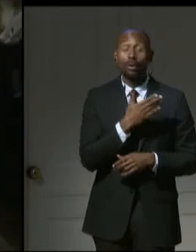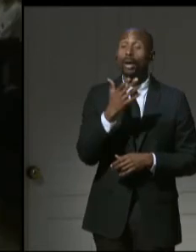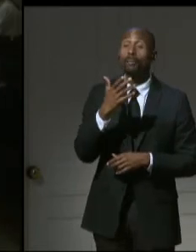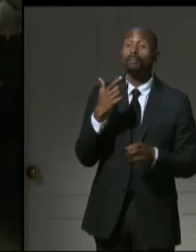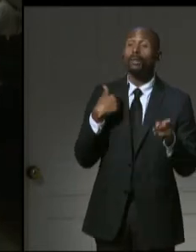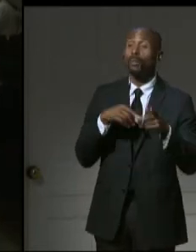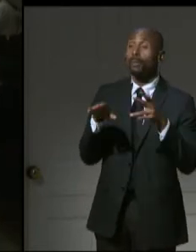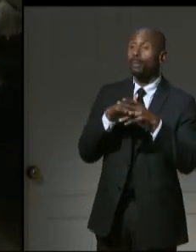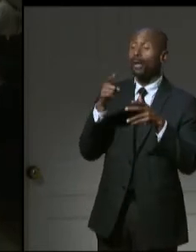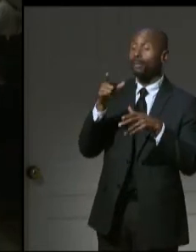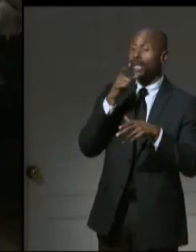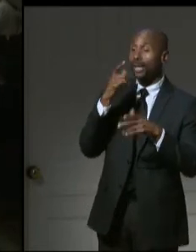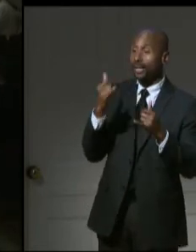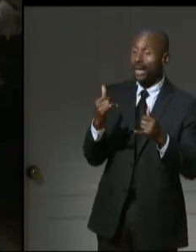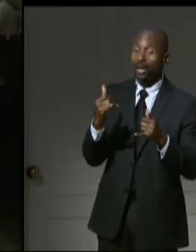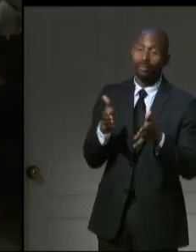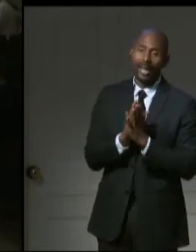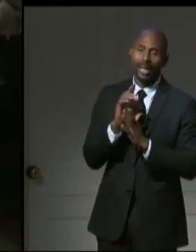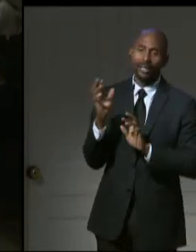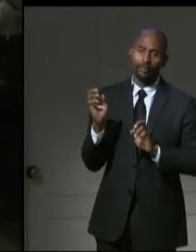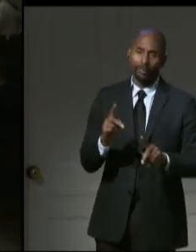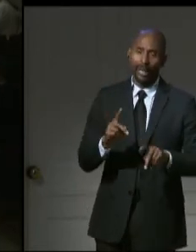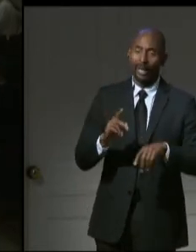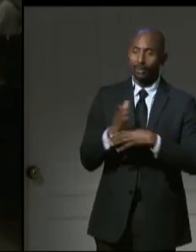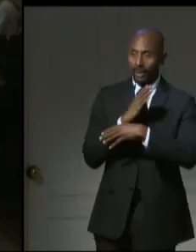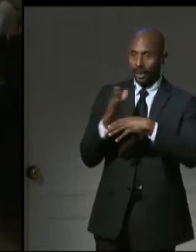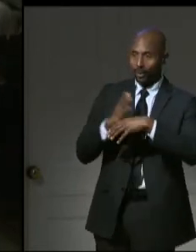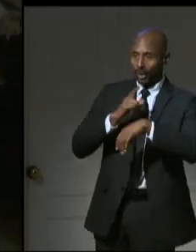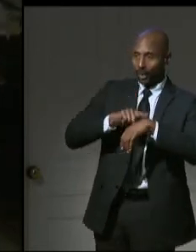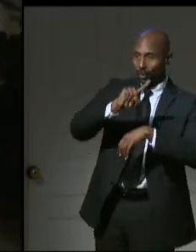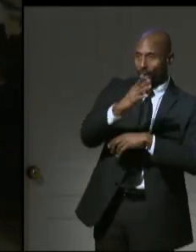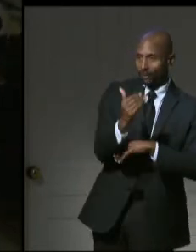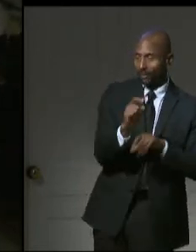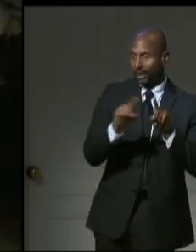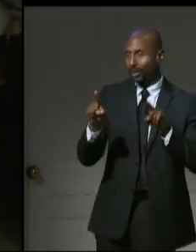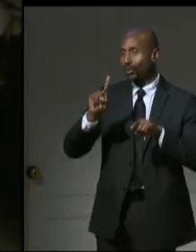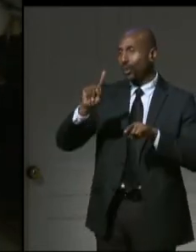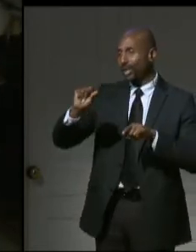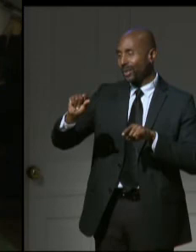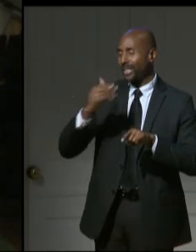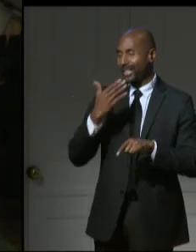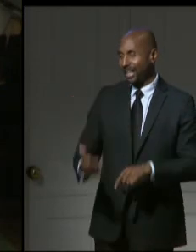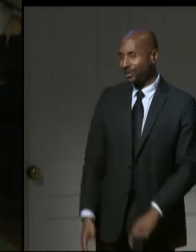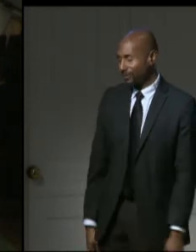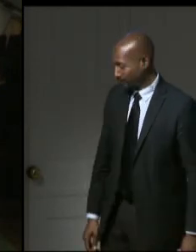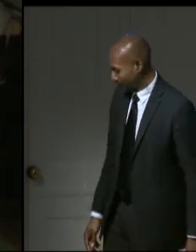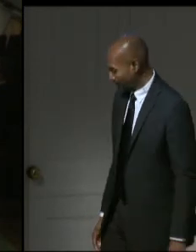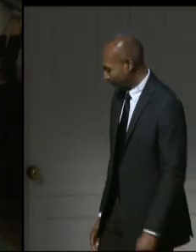We break for lunch now. If I could ask you to be back between 1:15 and 1:20. Thank you.